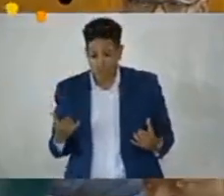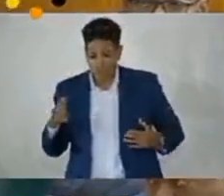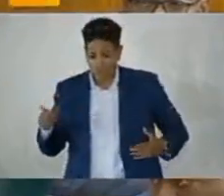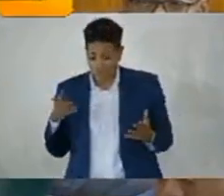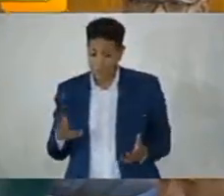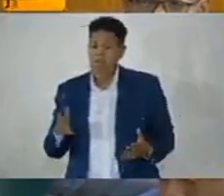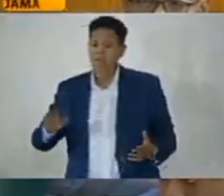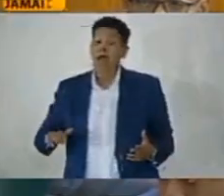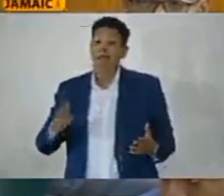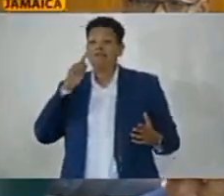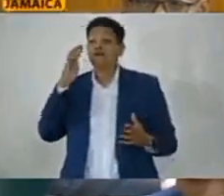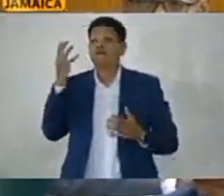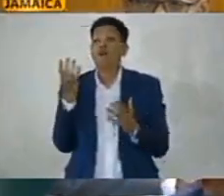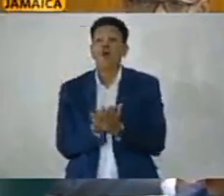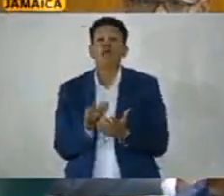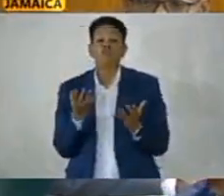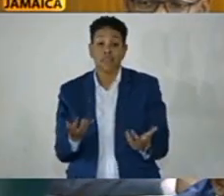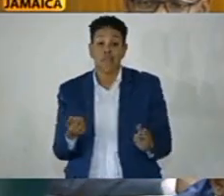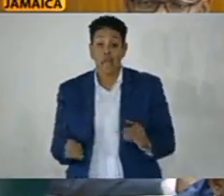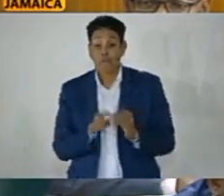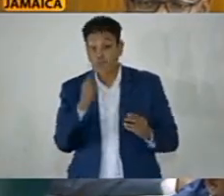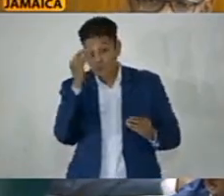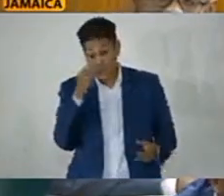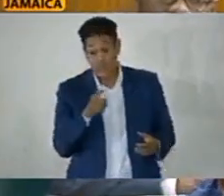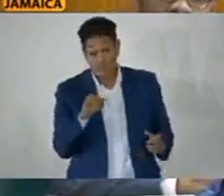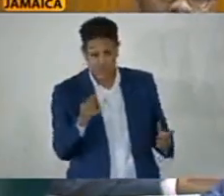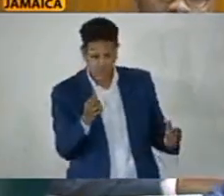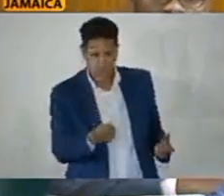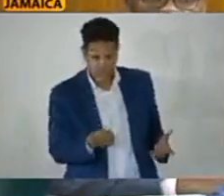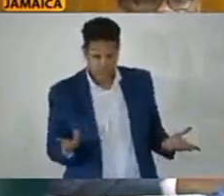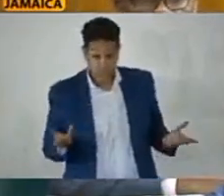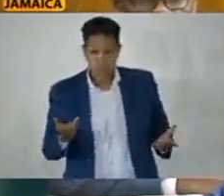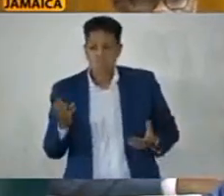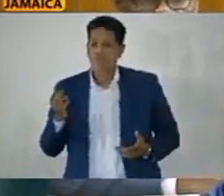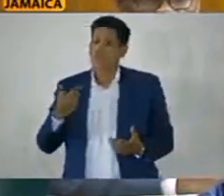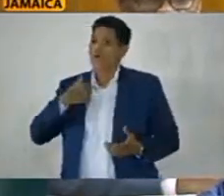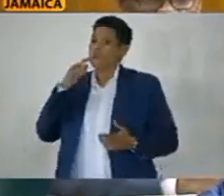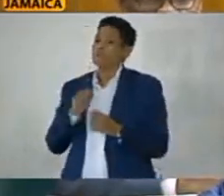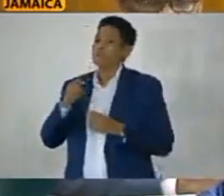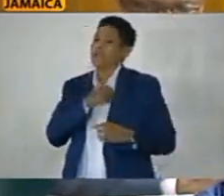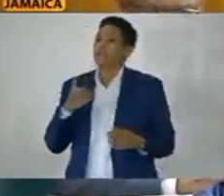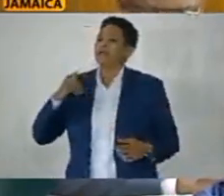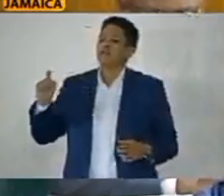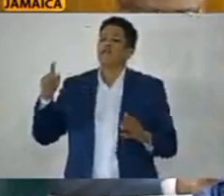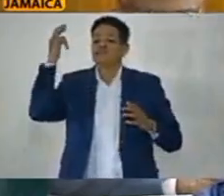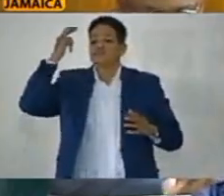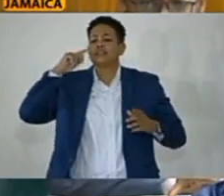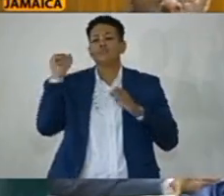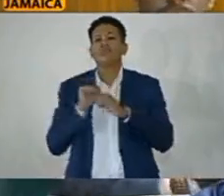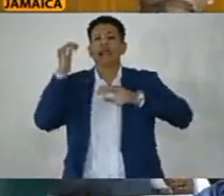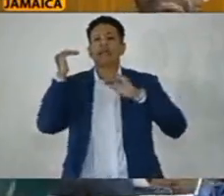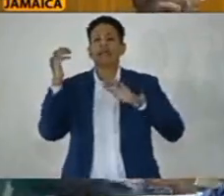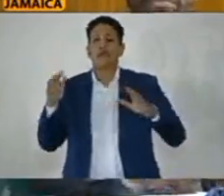4 hours. You're saying that you've just got them. So a member could reasonably expect that